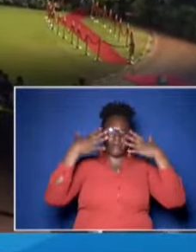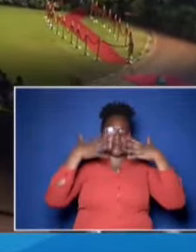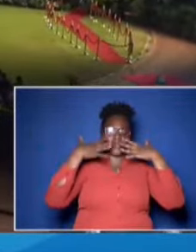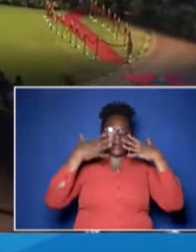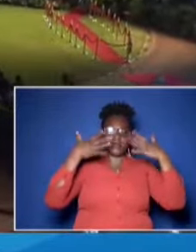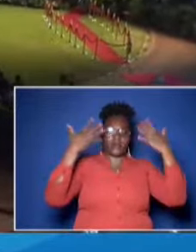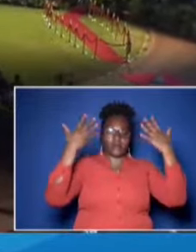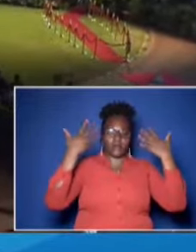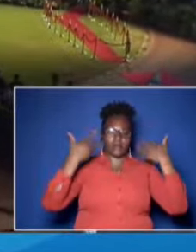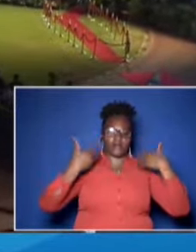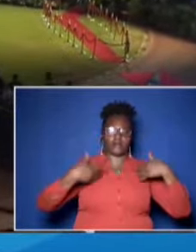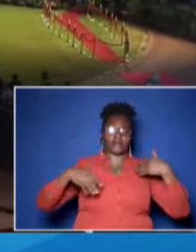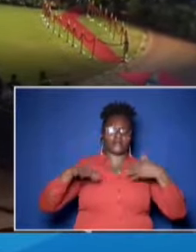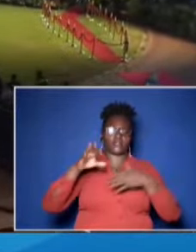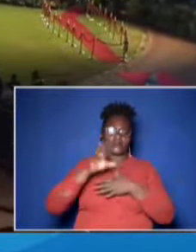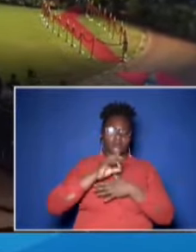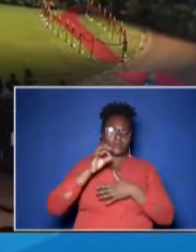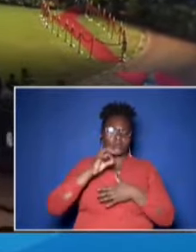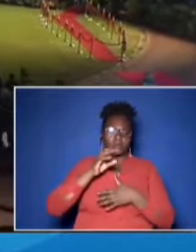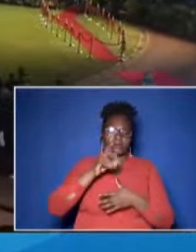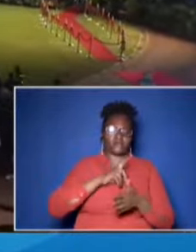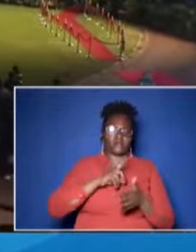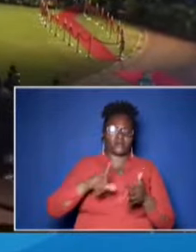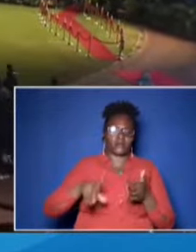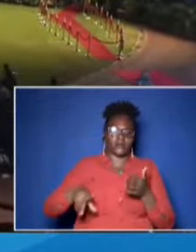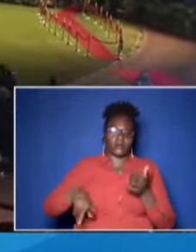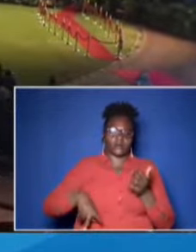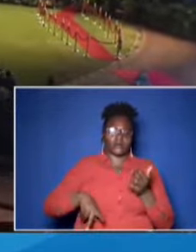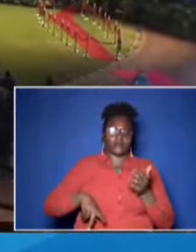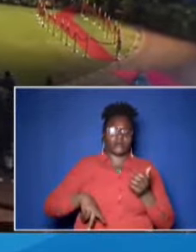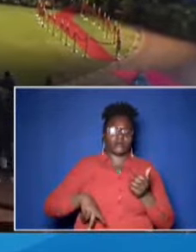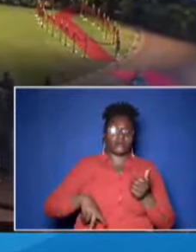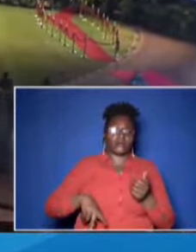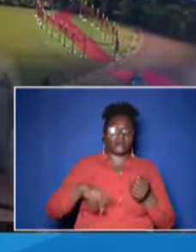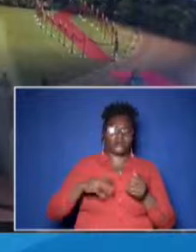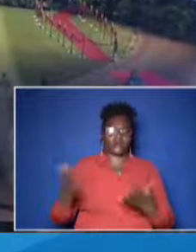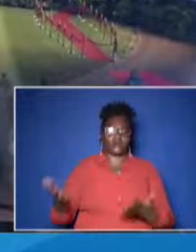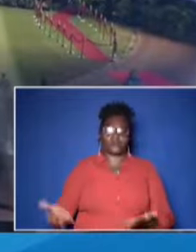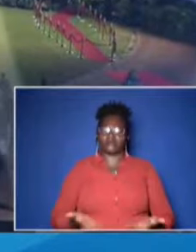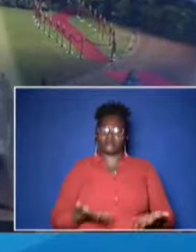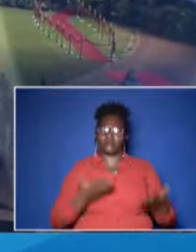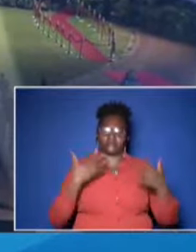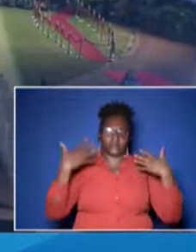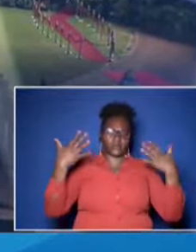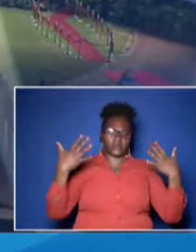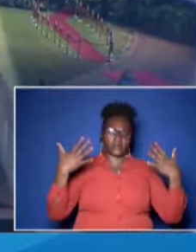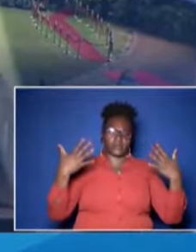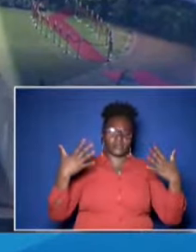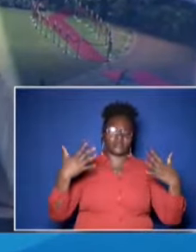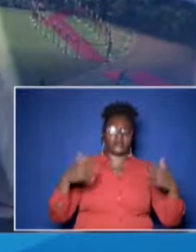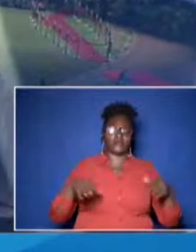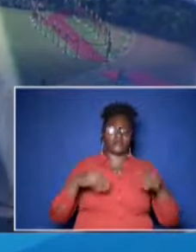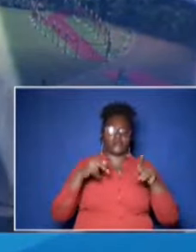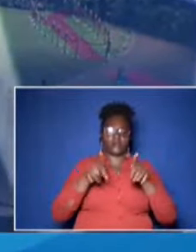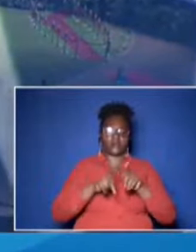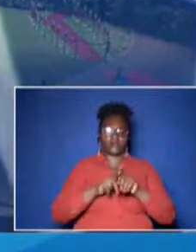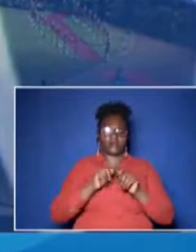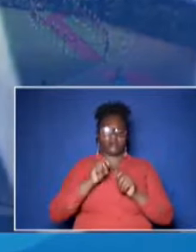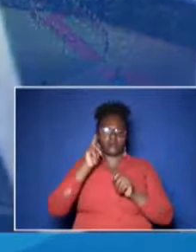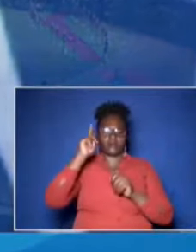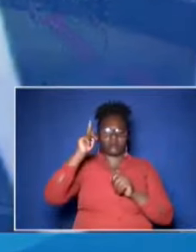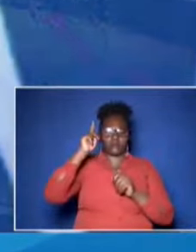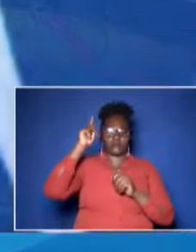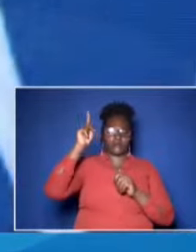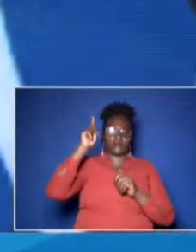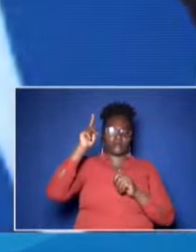me spirit of the Lord as I lift my hands in surrender to